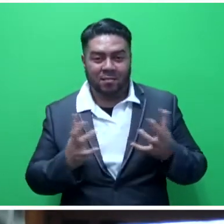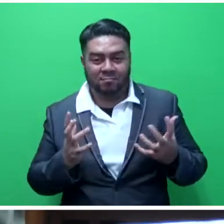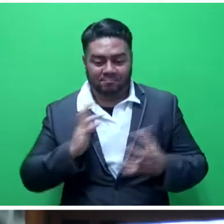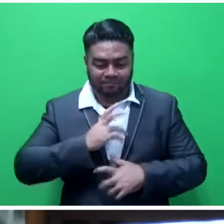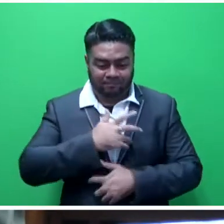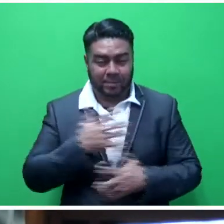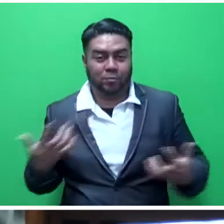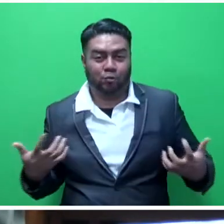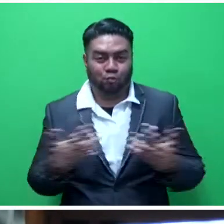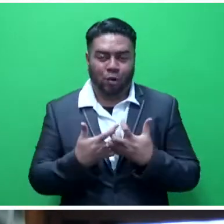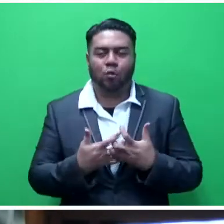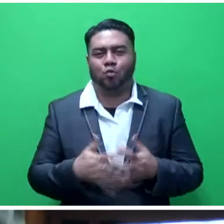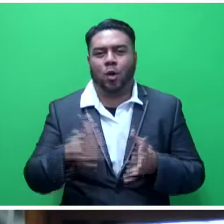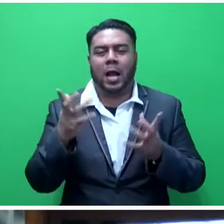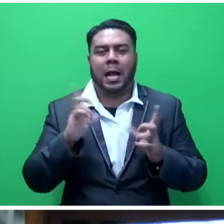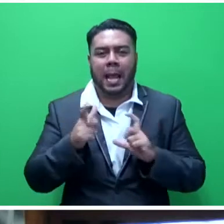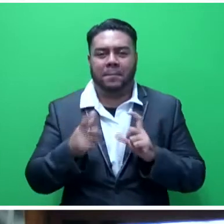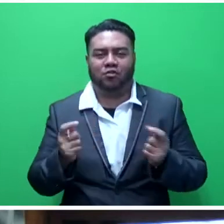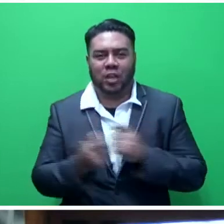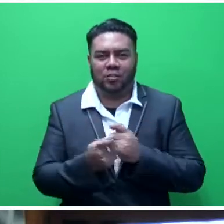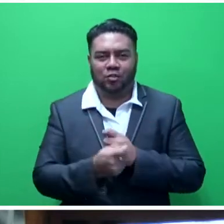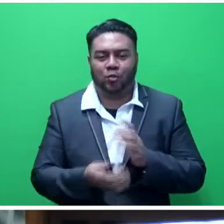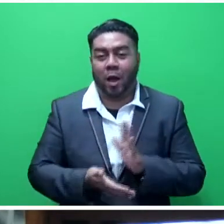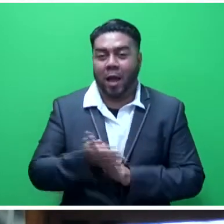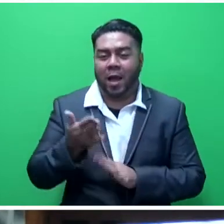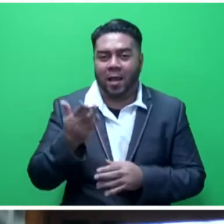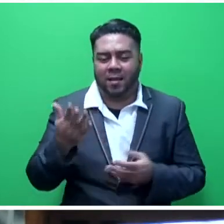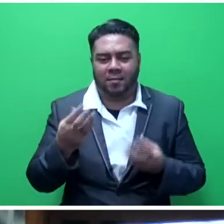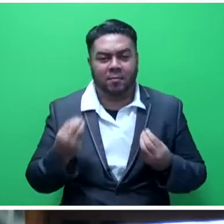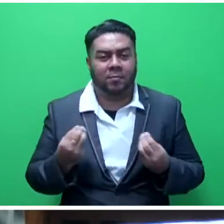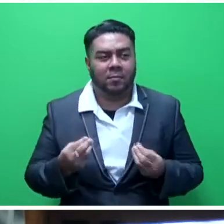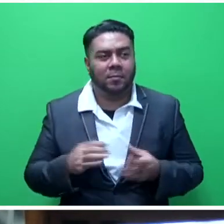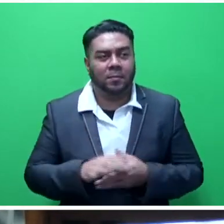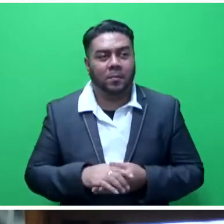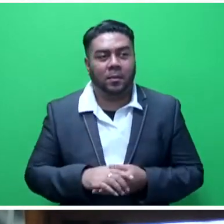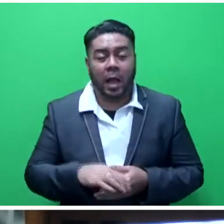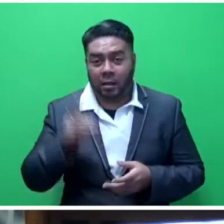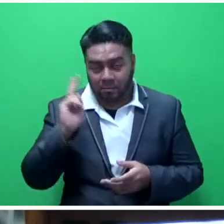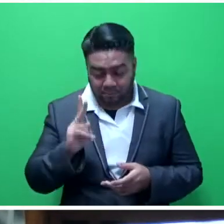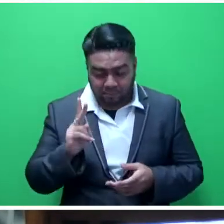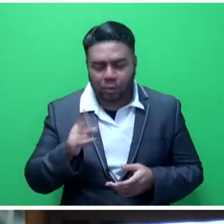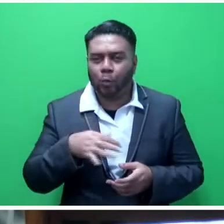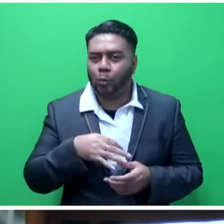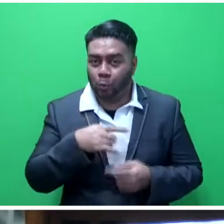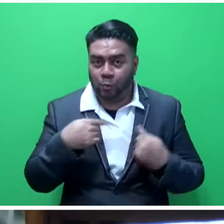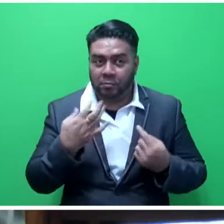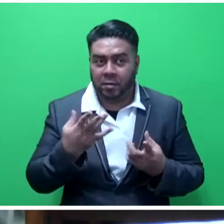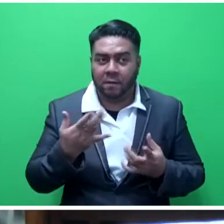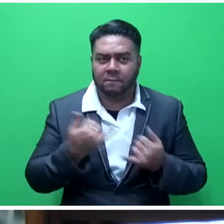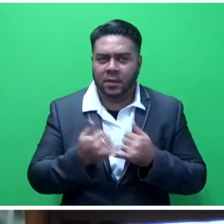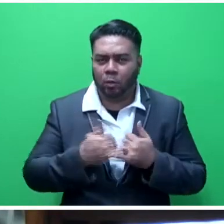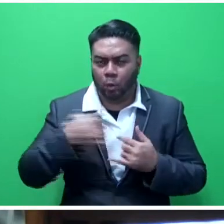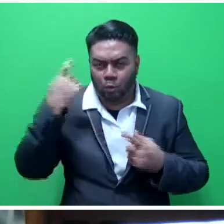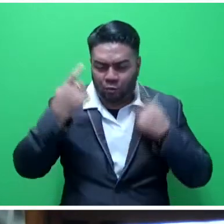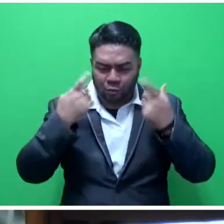come up with high-yielding varieties. With regard to livestock, Mr. Speaker, again, we are very much concerned